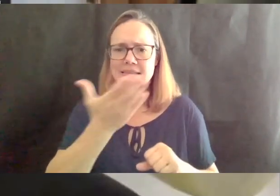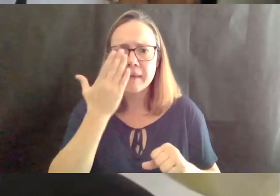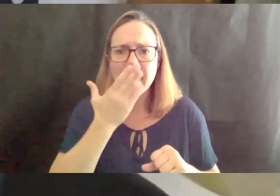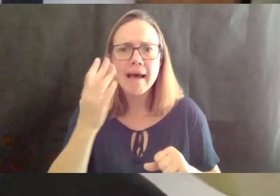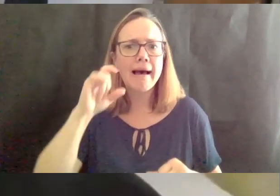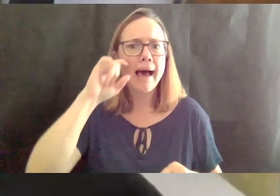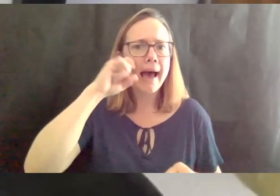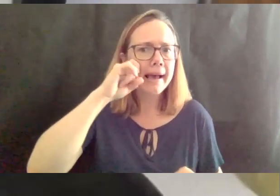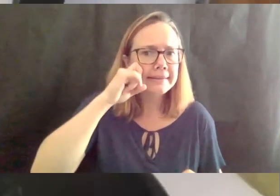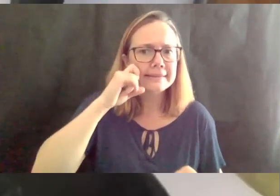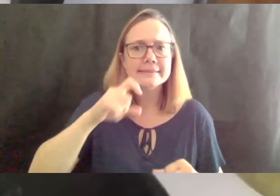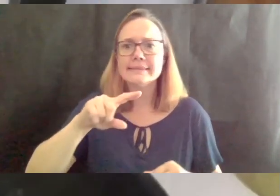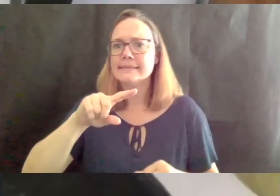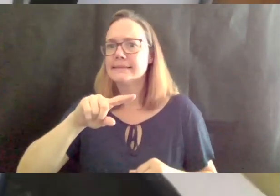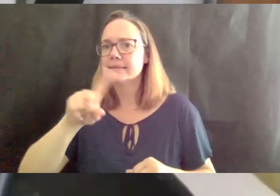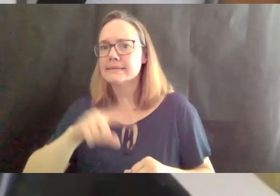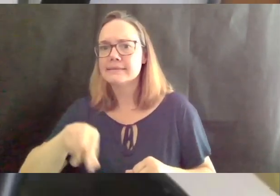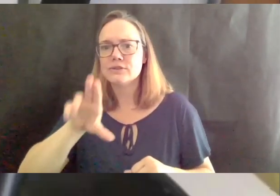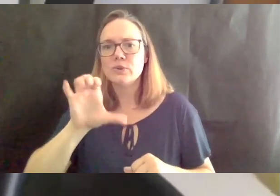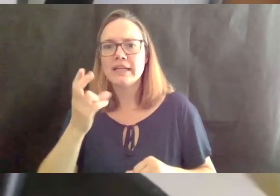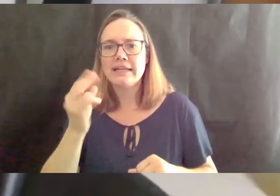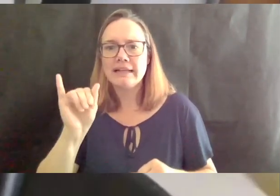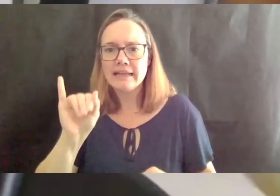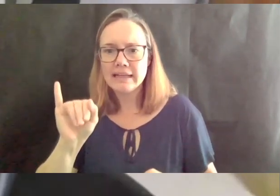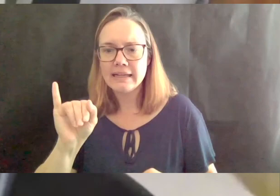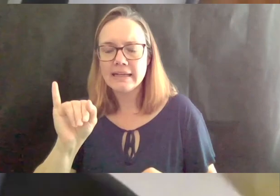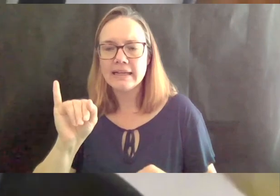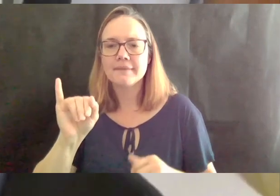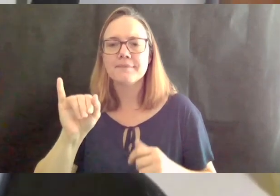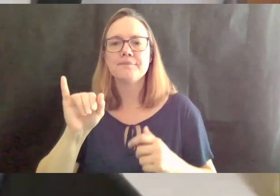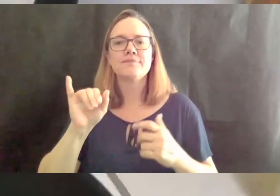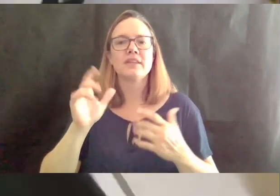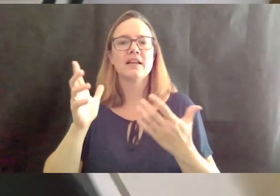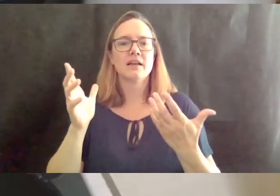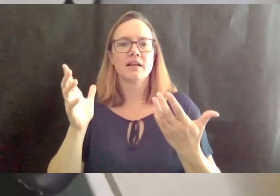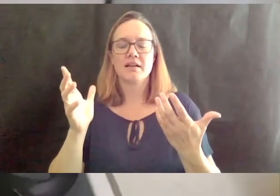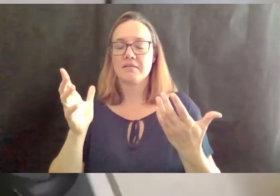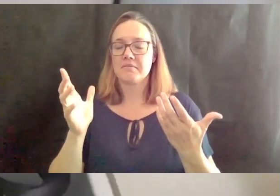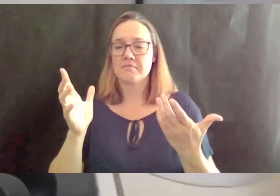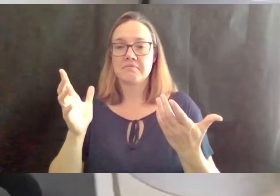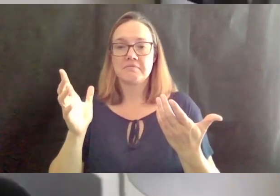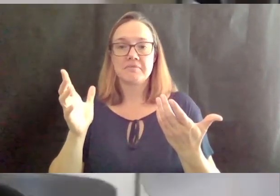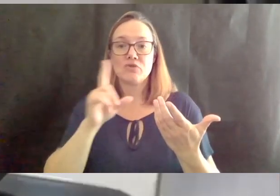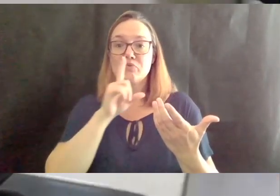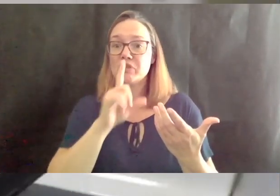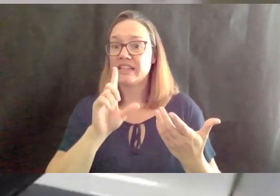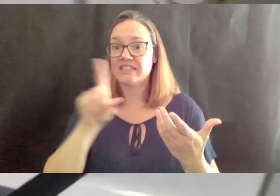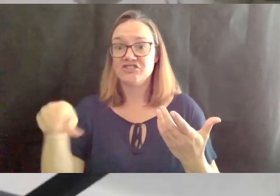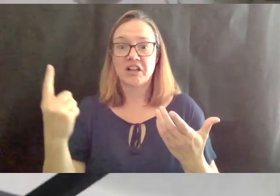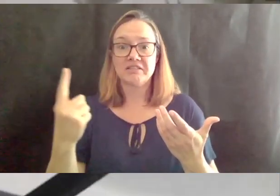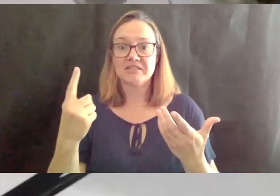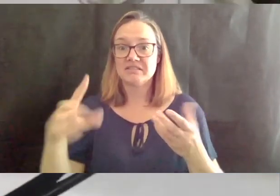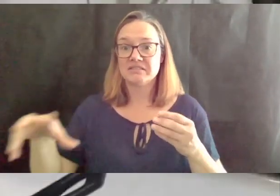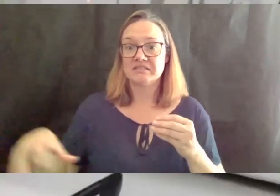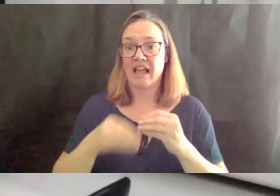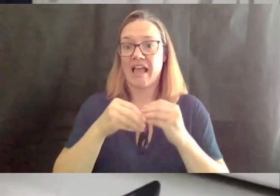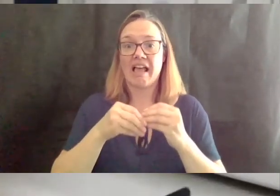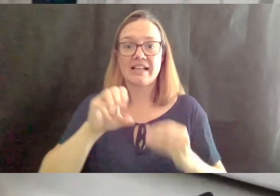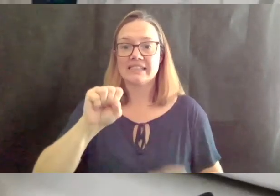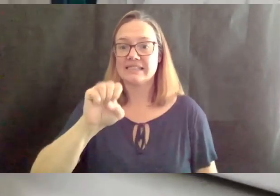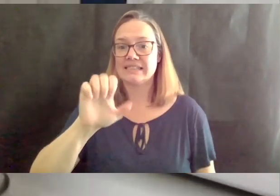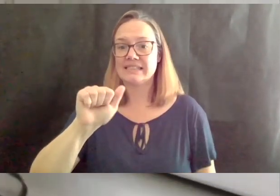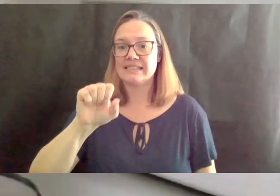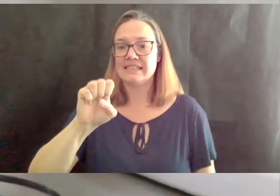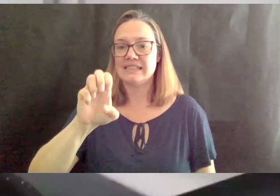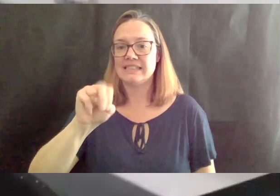onion, the zucchini. The rest of it is just seasoning. So I'm gonna put a